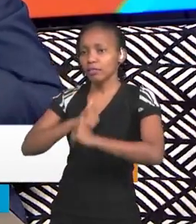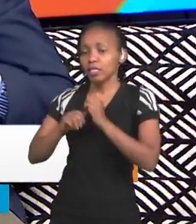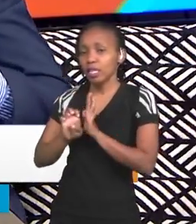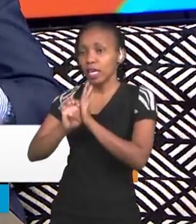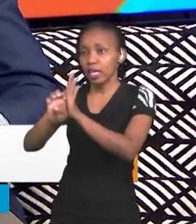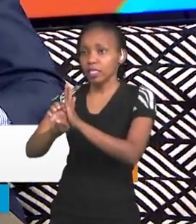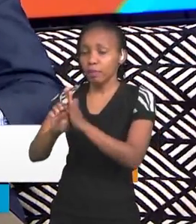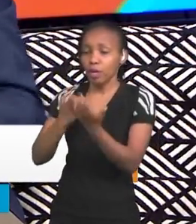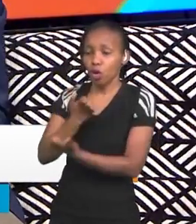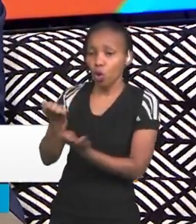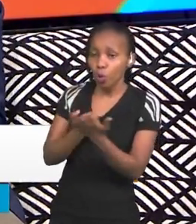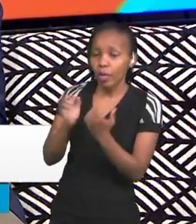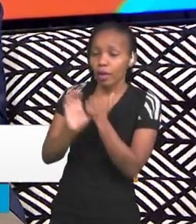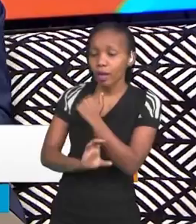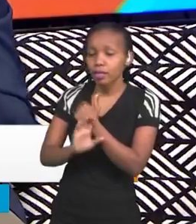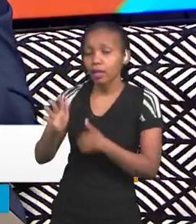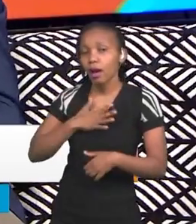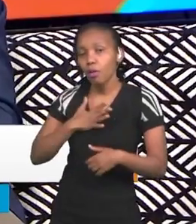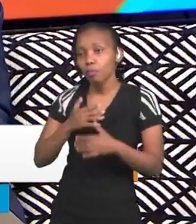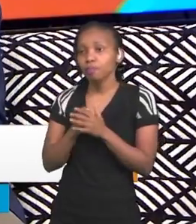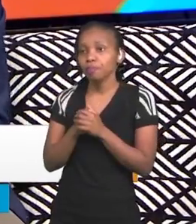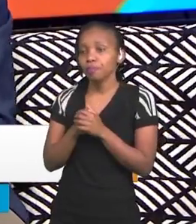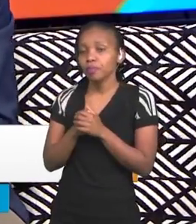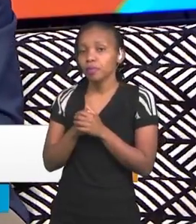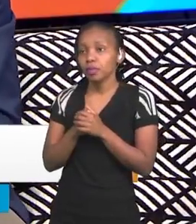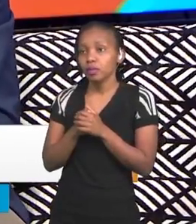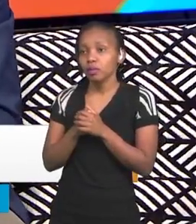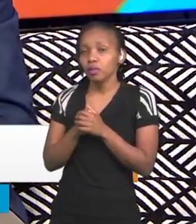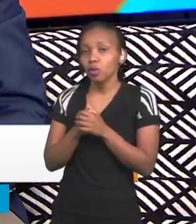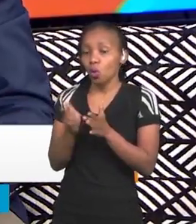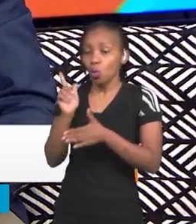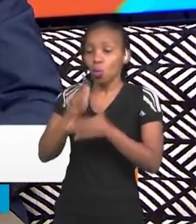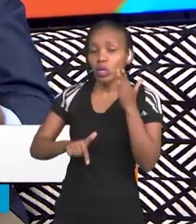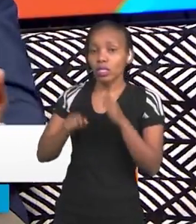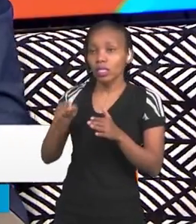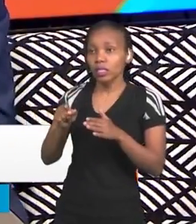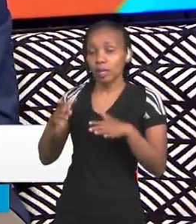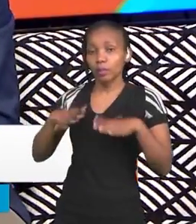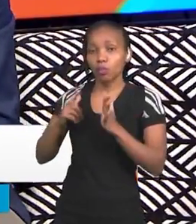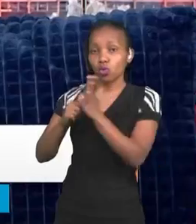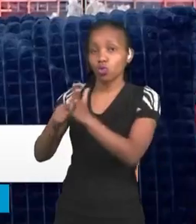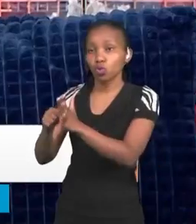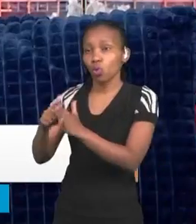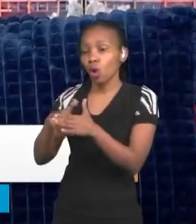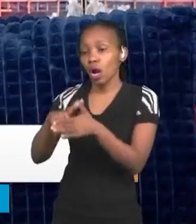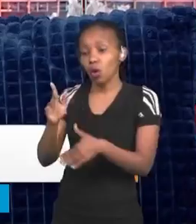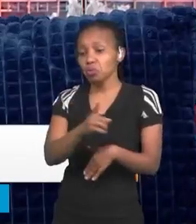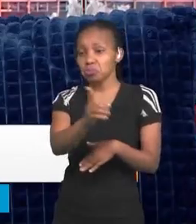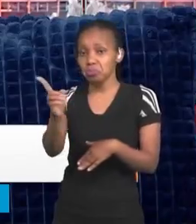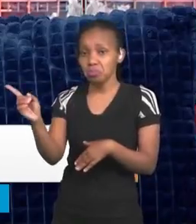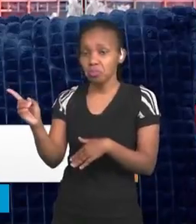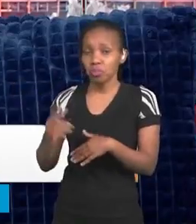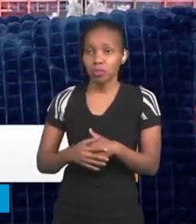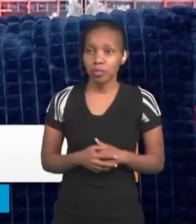even the economy of this country. What do you think about even the output that even these guys are really showcasing out there? Mm-hmm. Mm-hmm. You